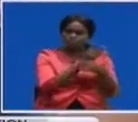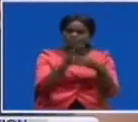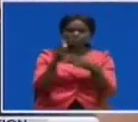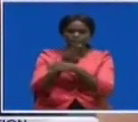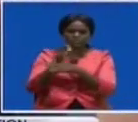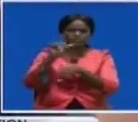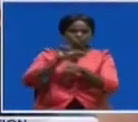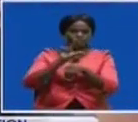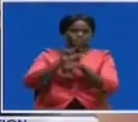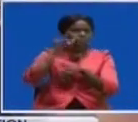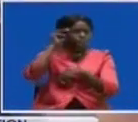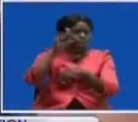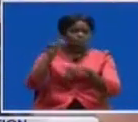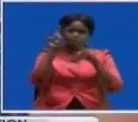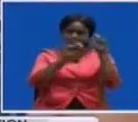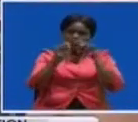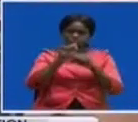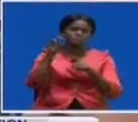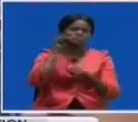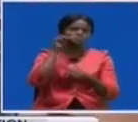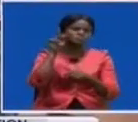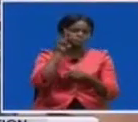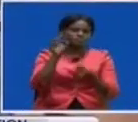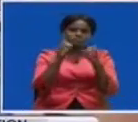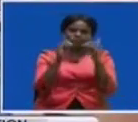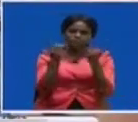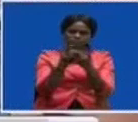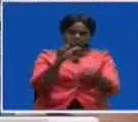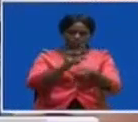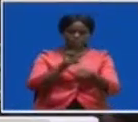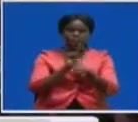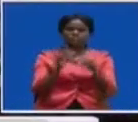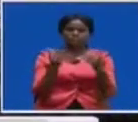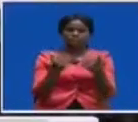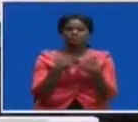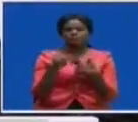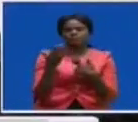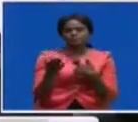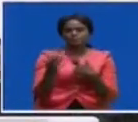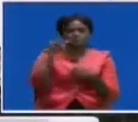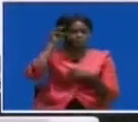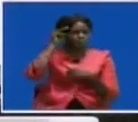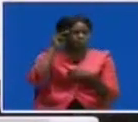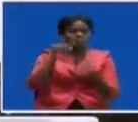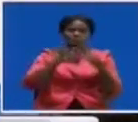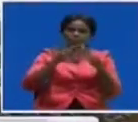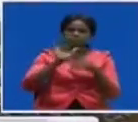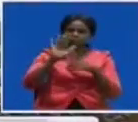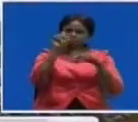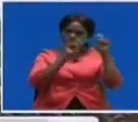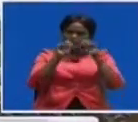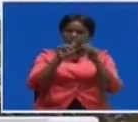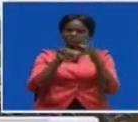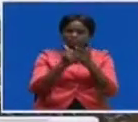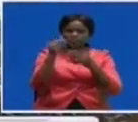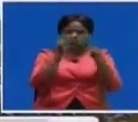Mukoko, who is on a tour of Mukushi district to check on labour local class levels. The minister has started a tour by paying courtesy